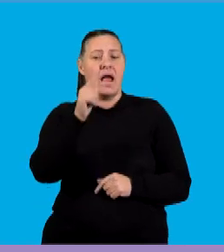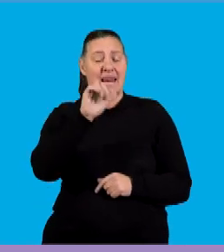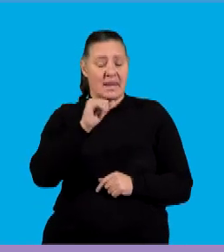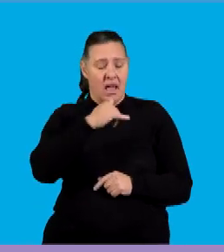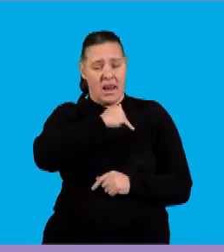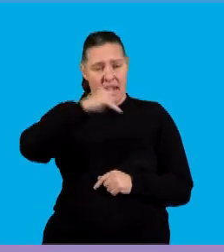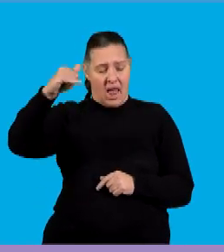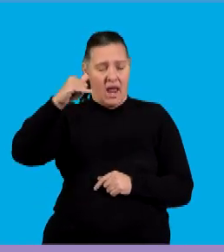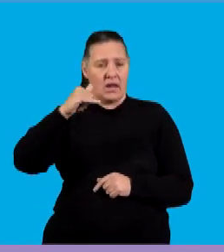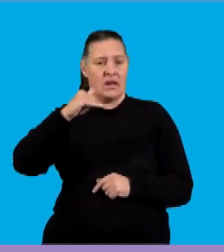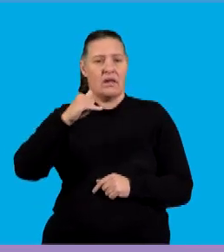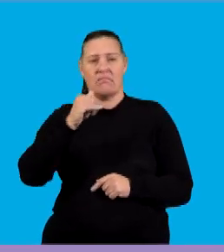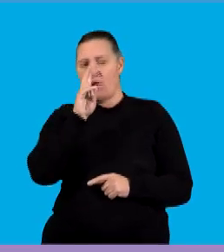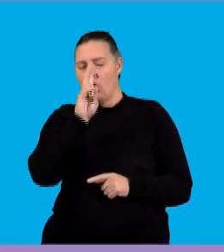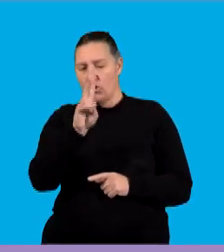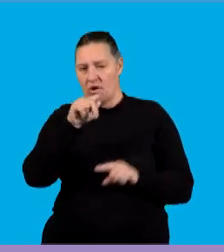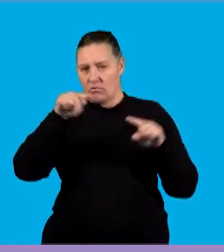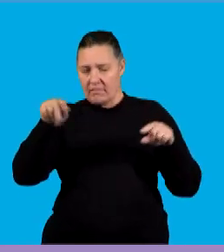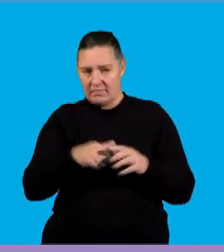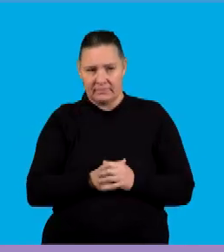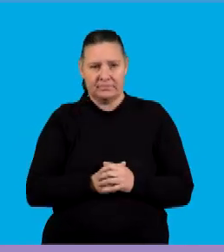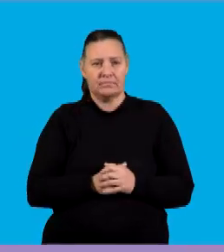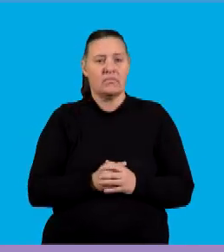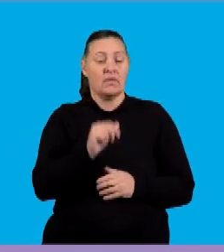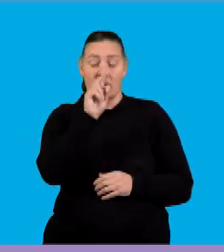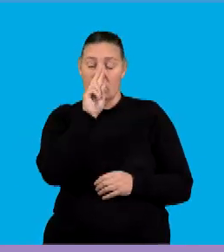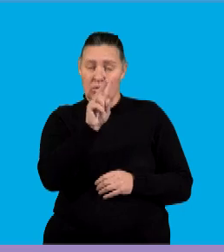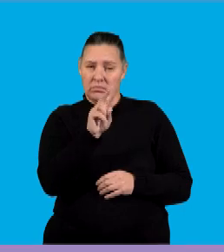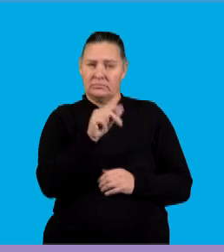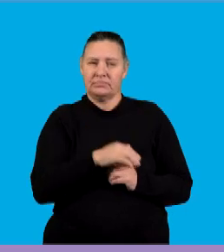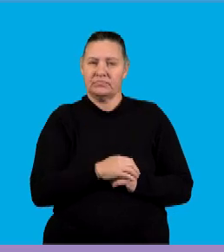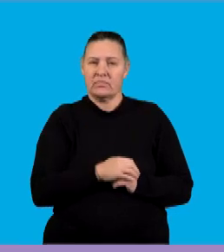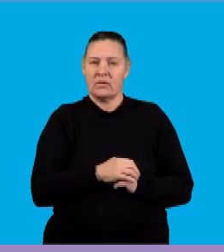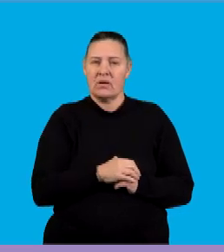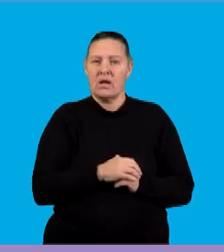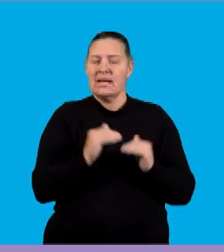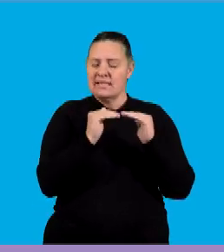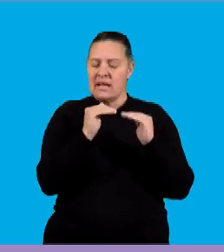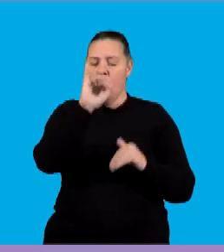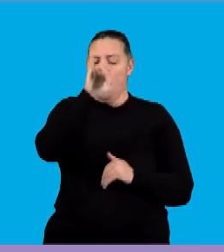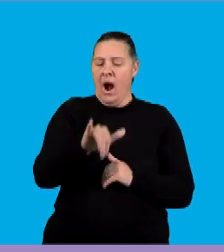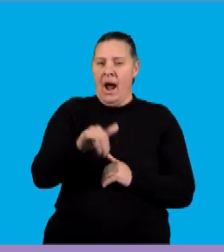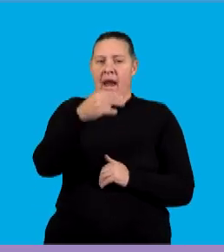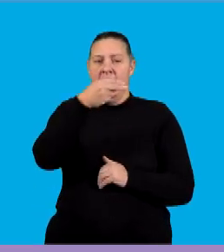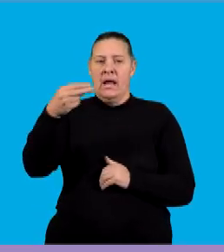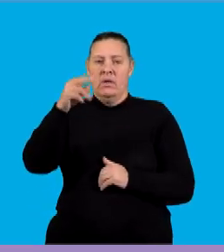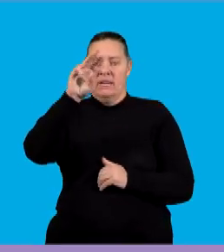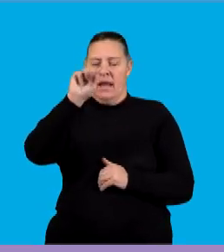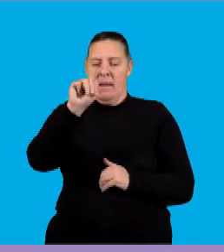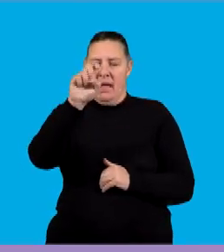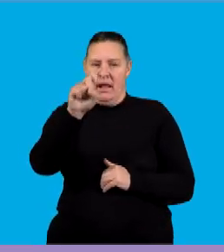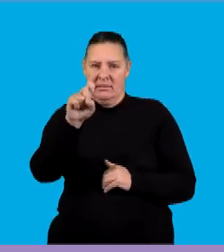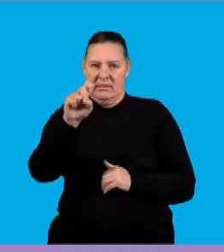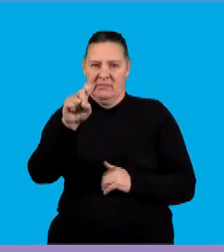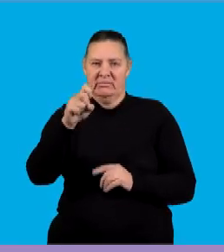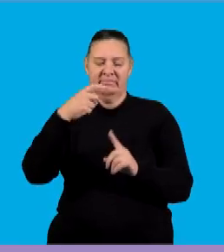it is mx, y is equals to mx plus c, where we know that c is in place of the